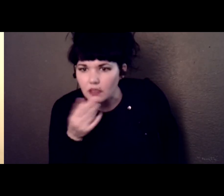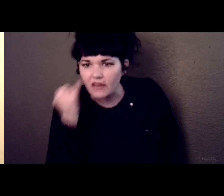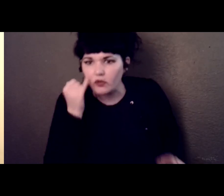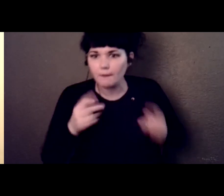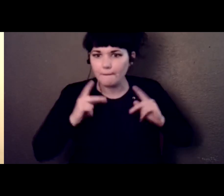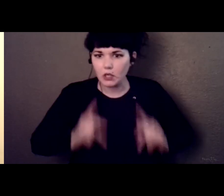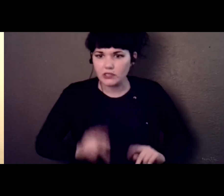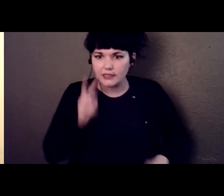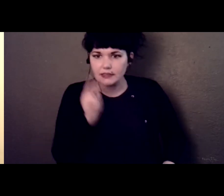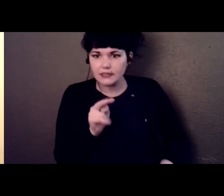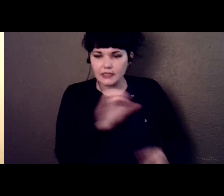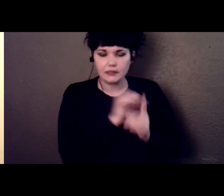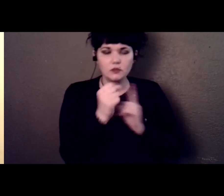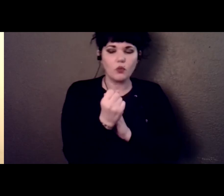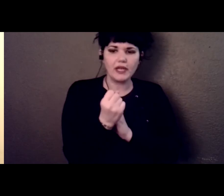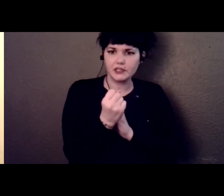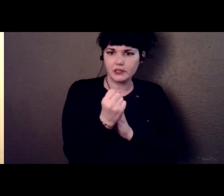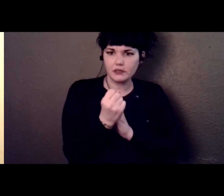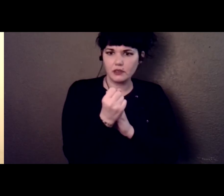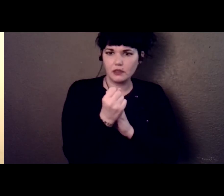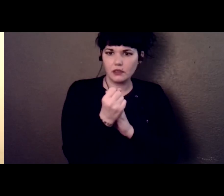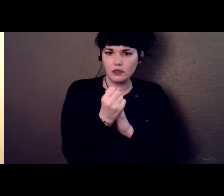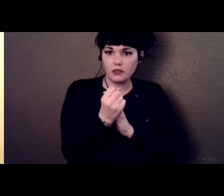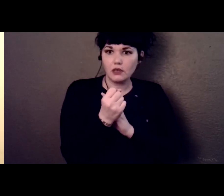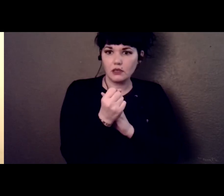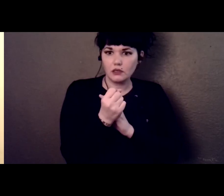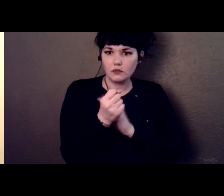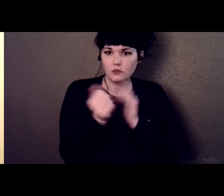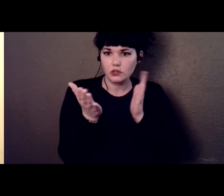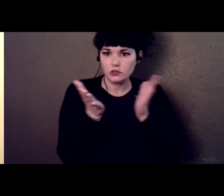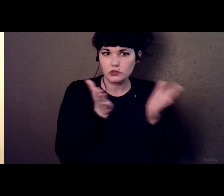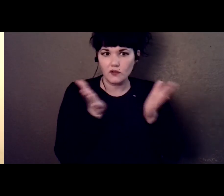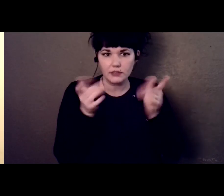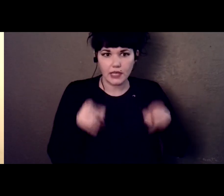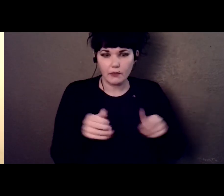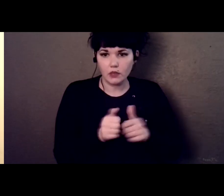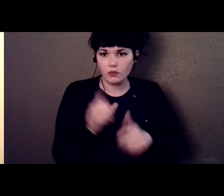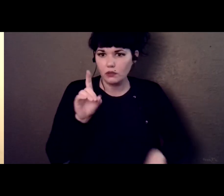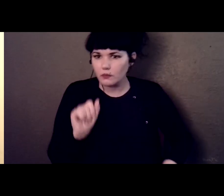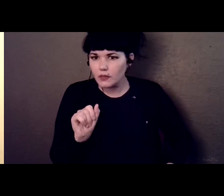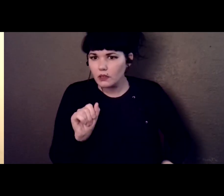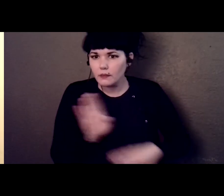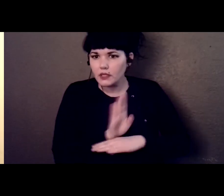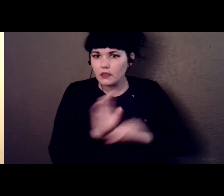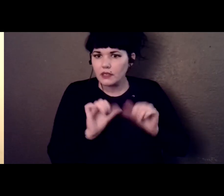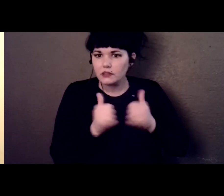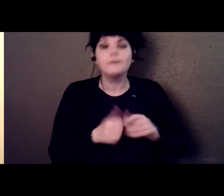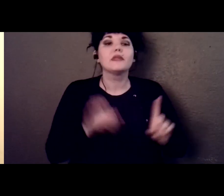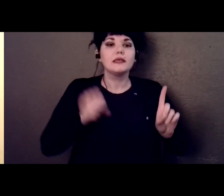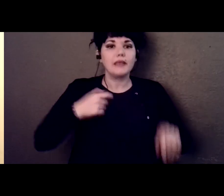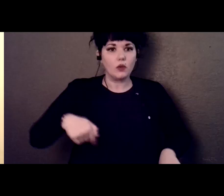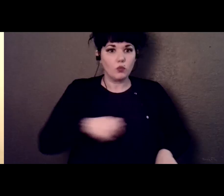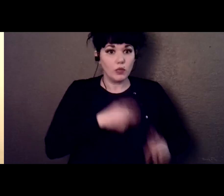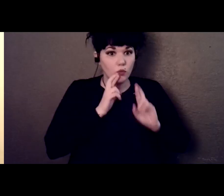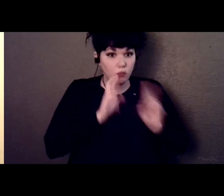situation where the service is being done to individuals with disabilities at a business or agency, are we able to report that? Or does it